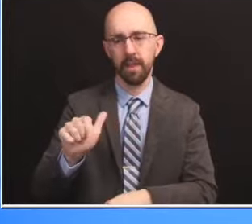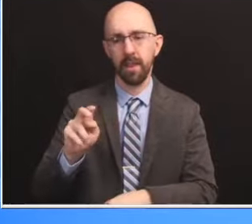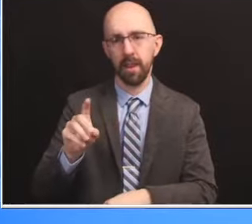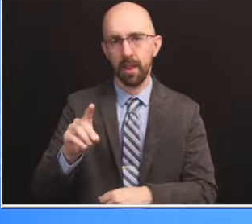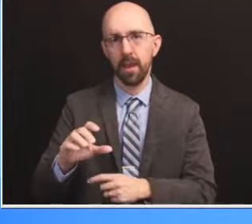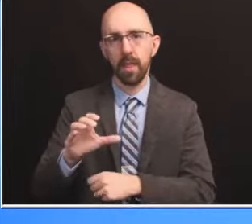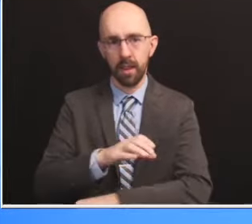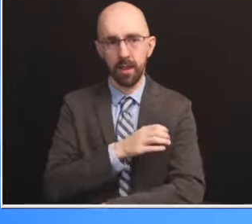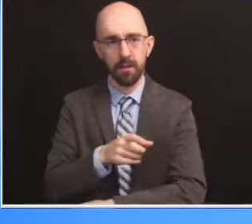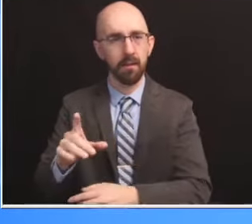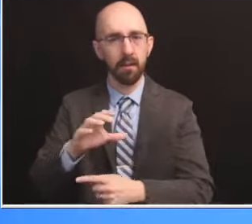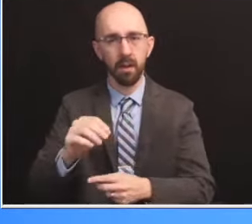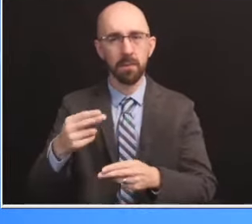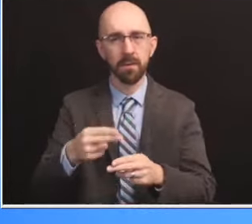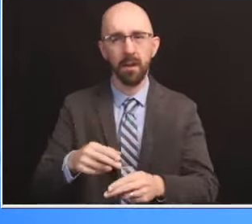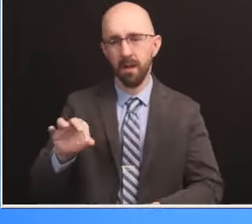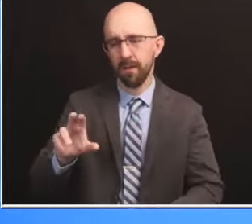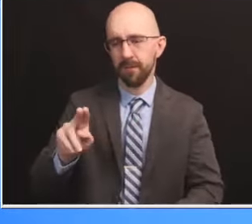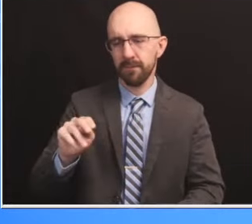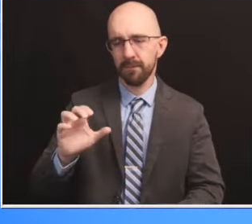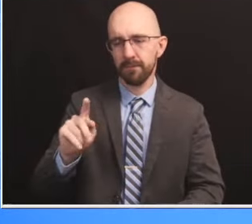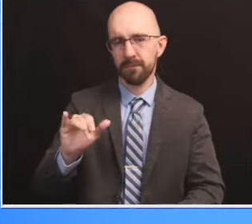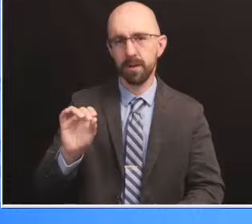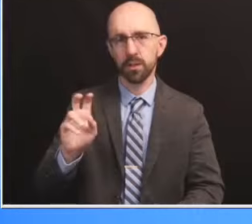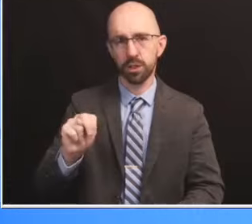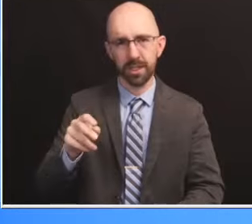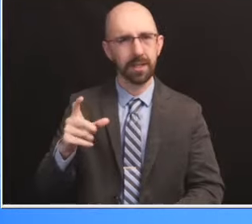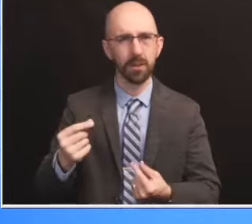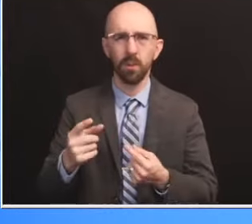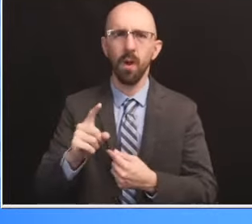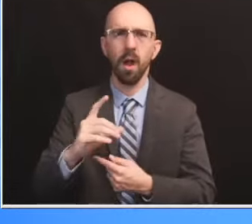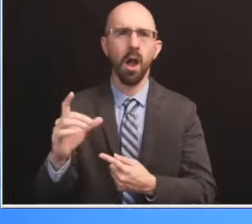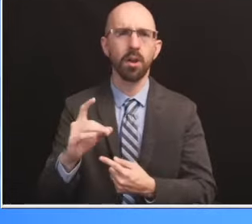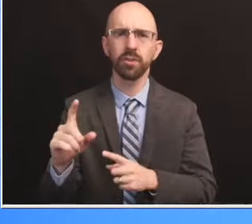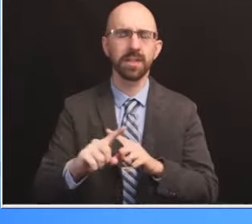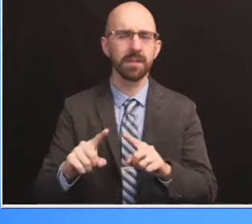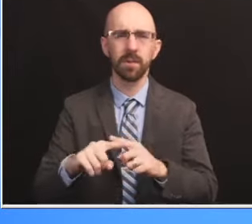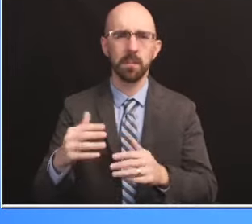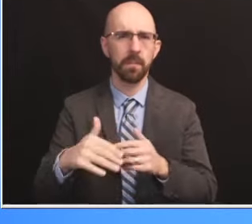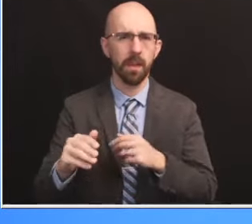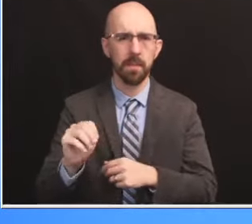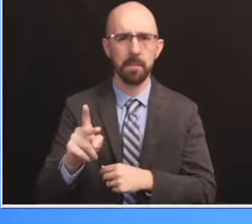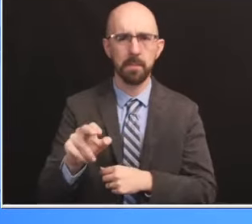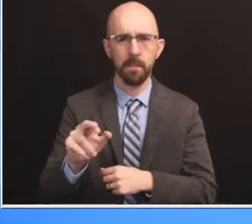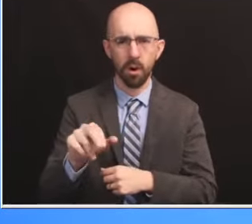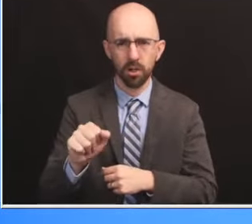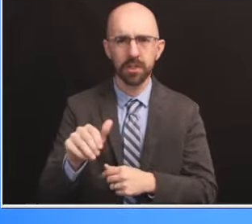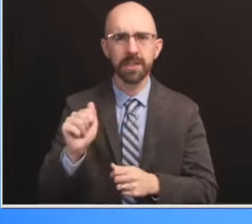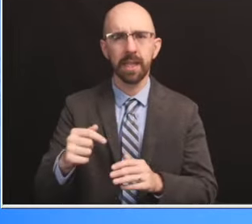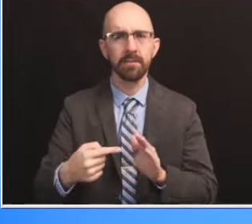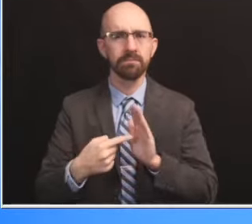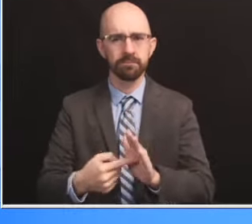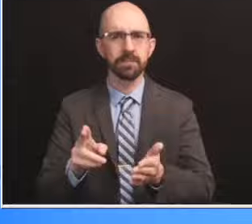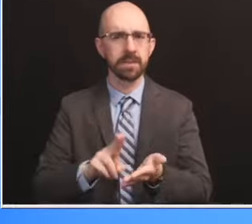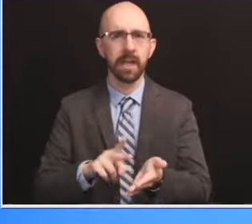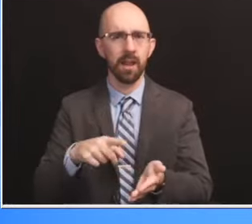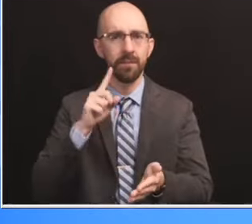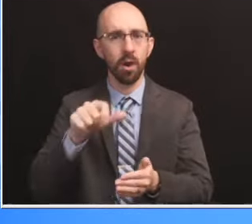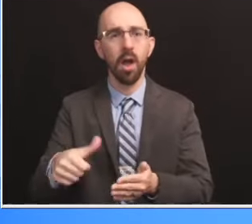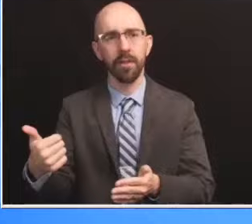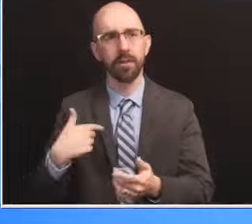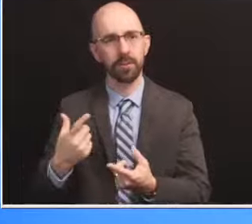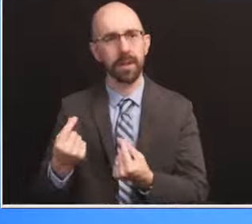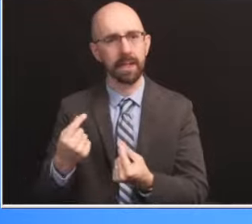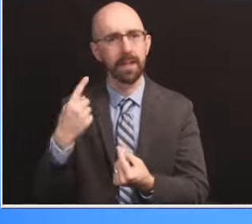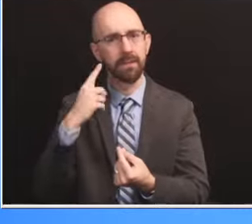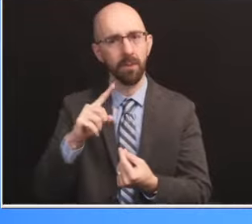called Function, and they do 100 different blood markers, and you can sign up for others, and I did for the